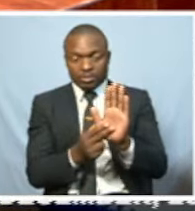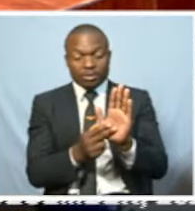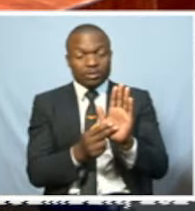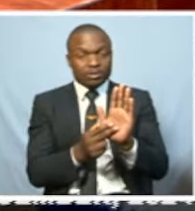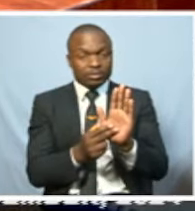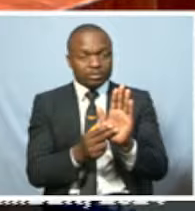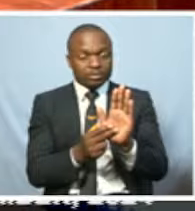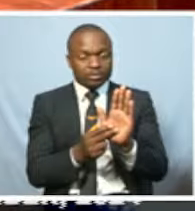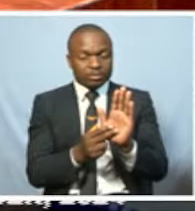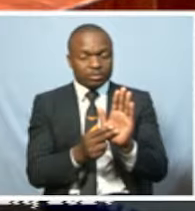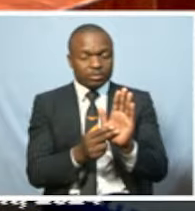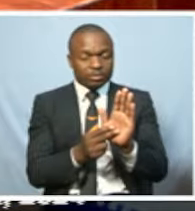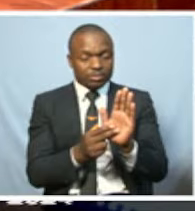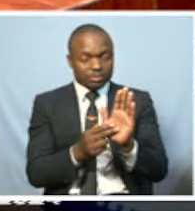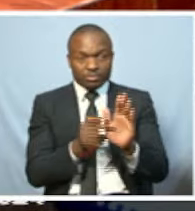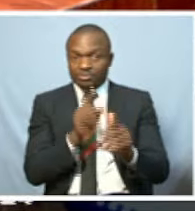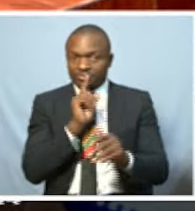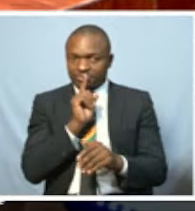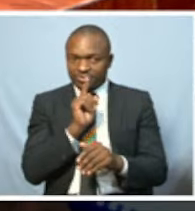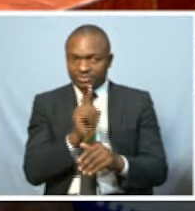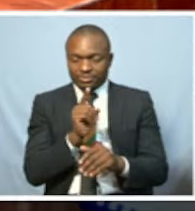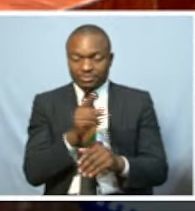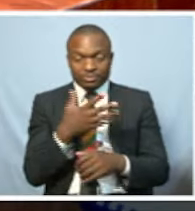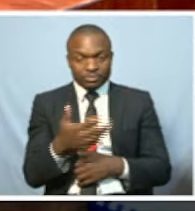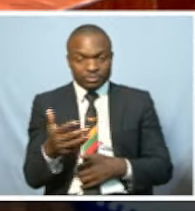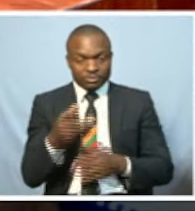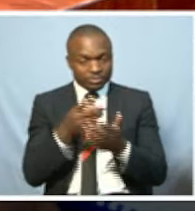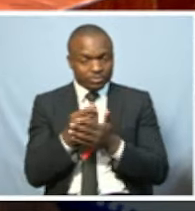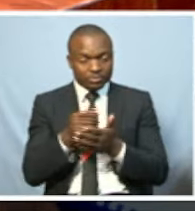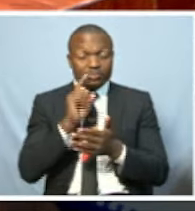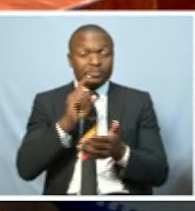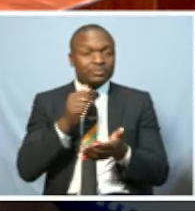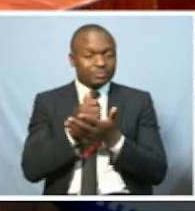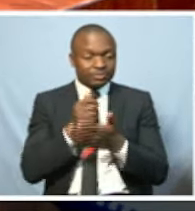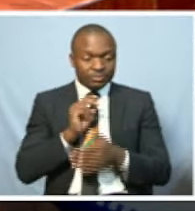picture, of course, finance is supposed to help us,